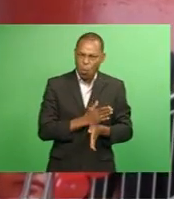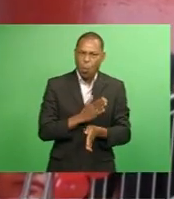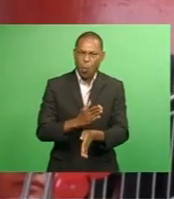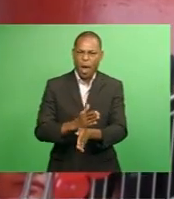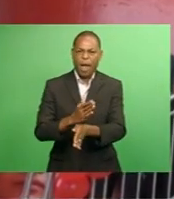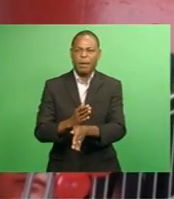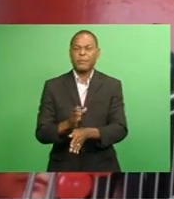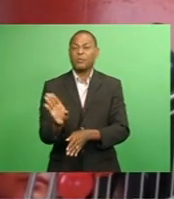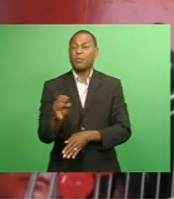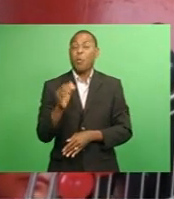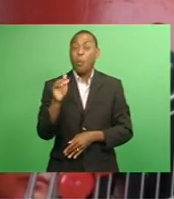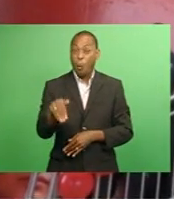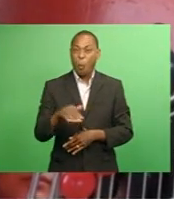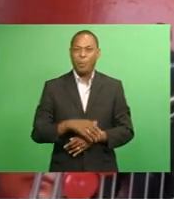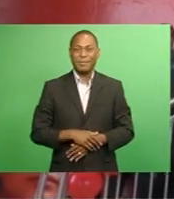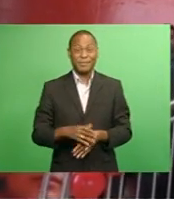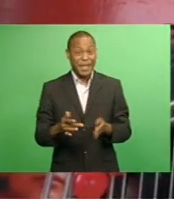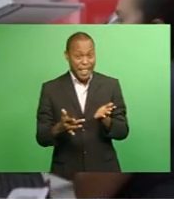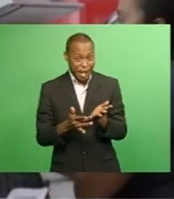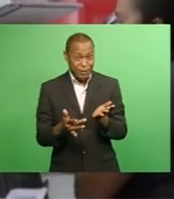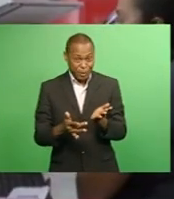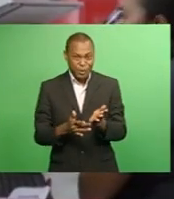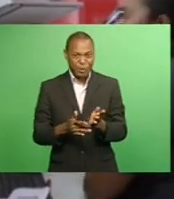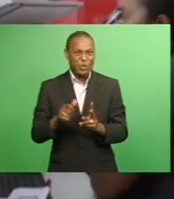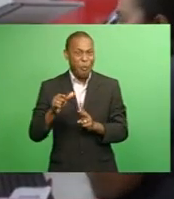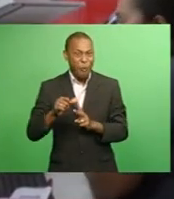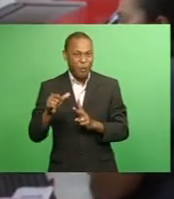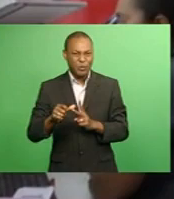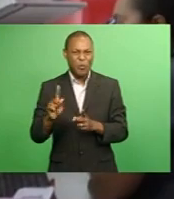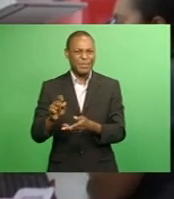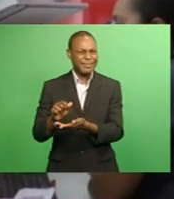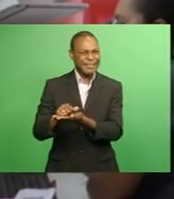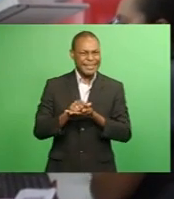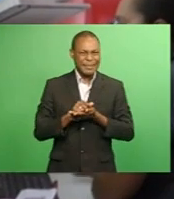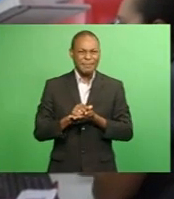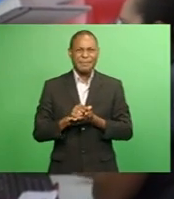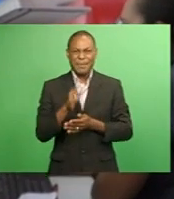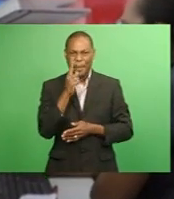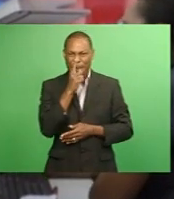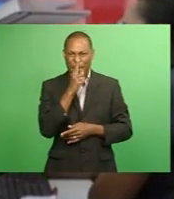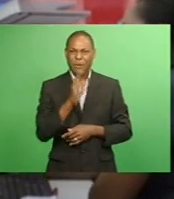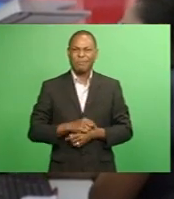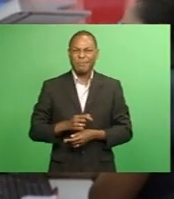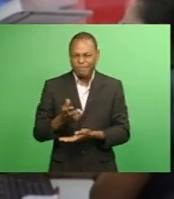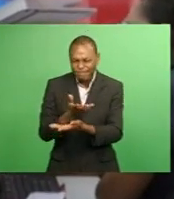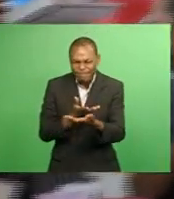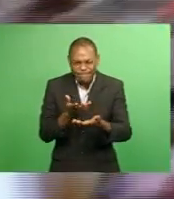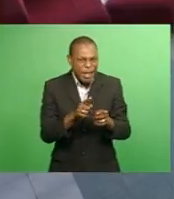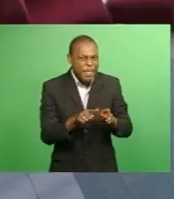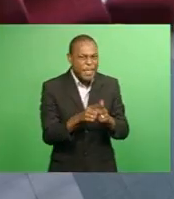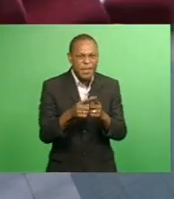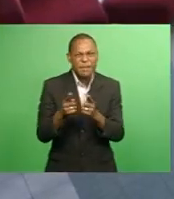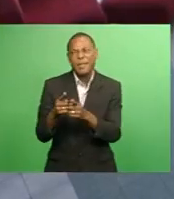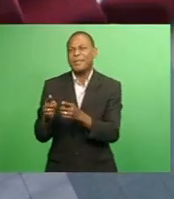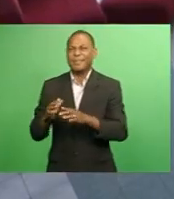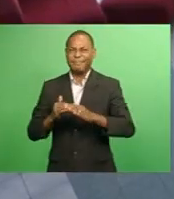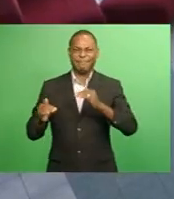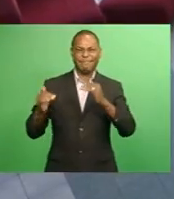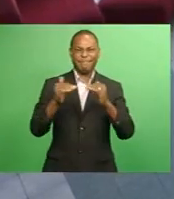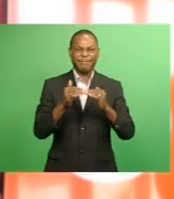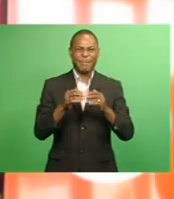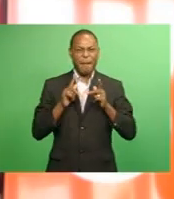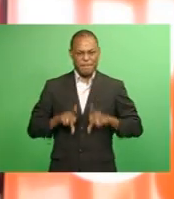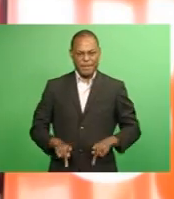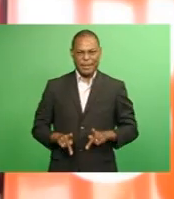from home. He says technology also kept people socially engaged through the various online platforms while being in physical